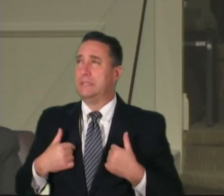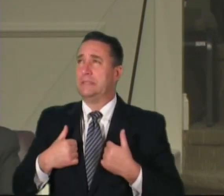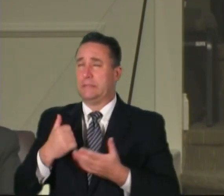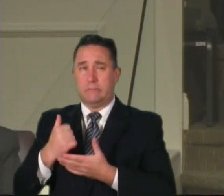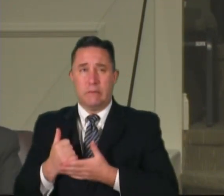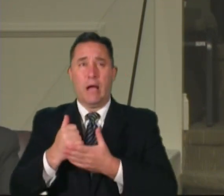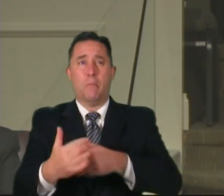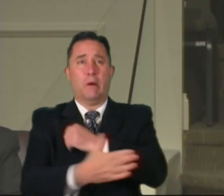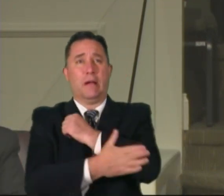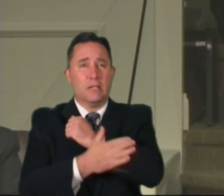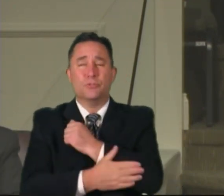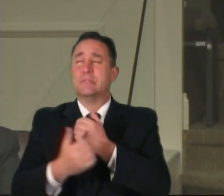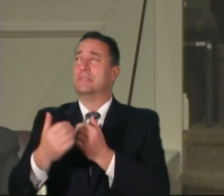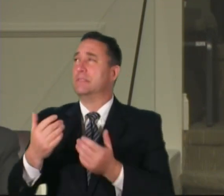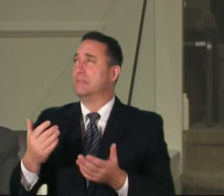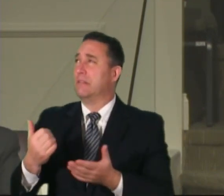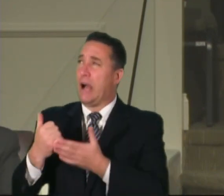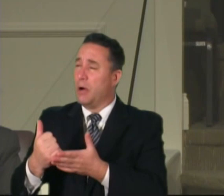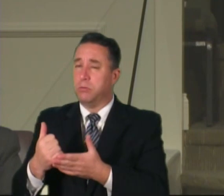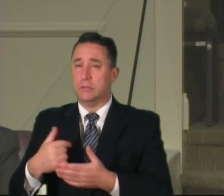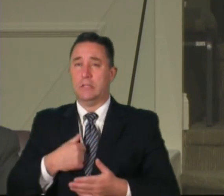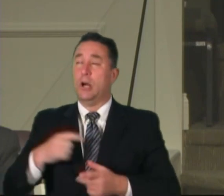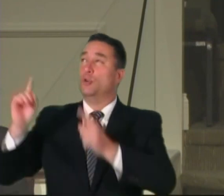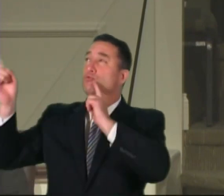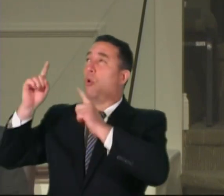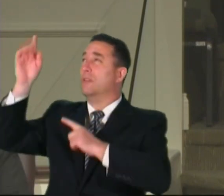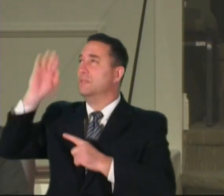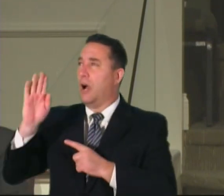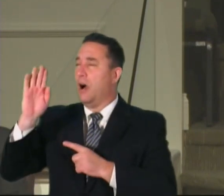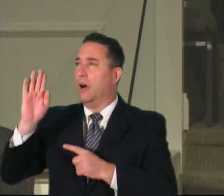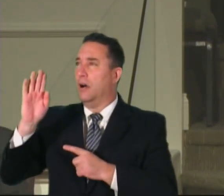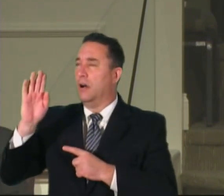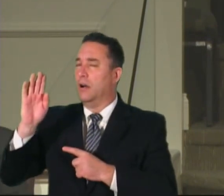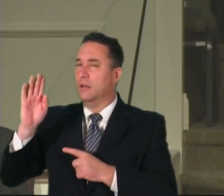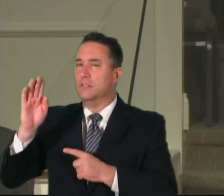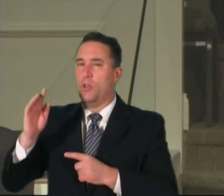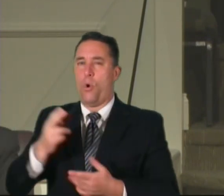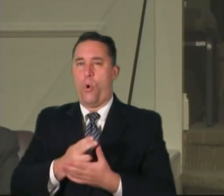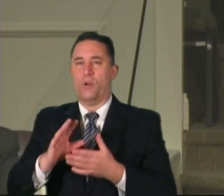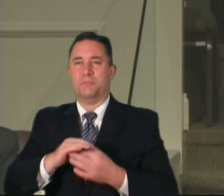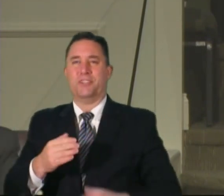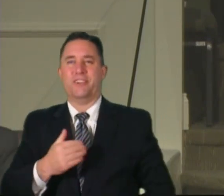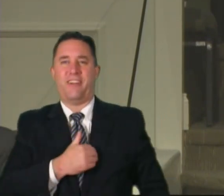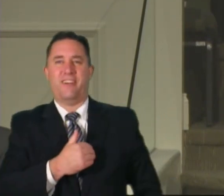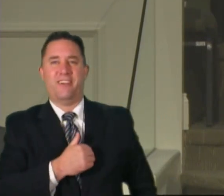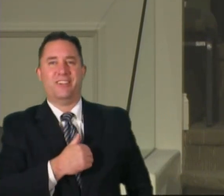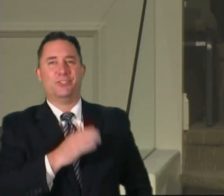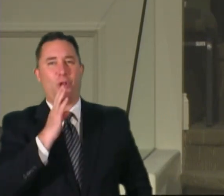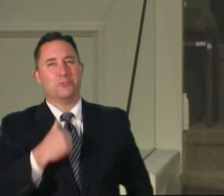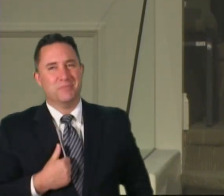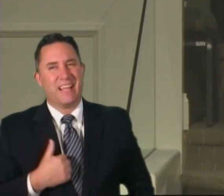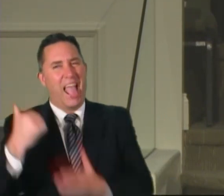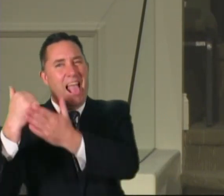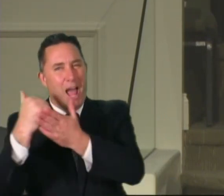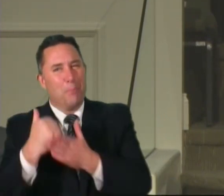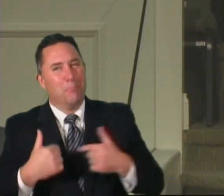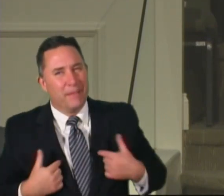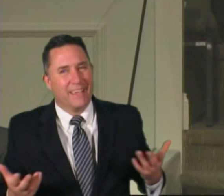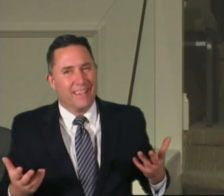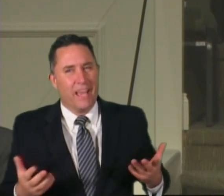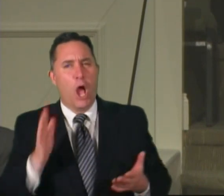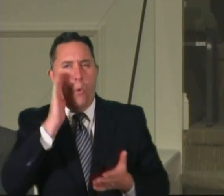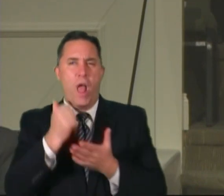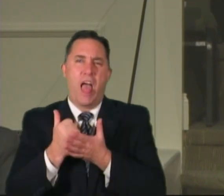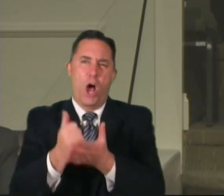our nation, to help our country. And while I was talking to God, I was confident the Holy Spirit was talking to me. He was helping me. And he'll